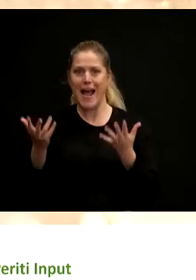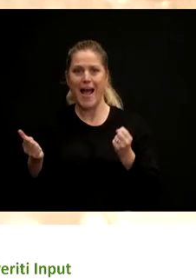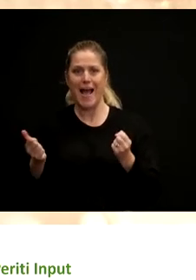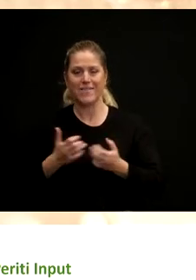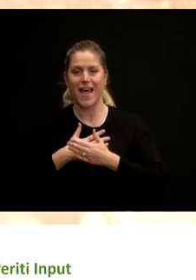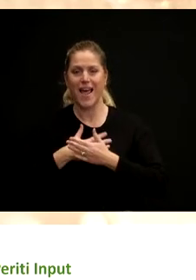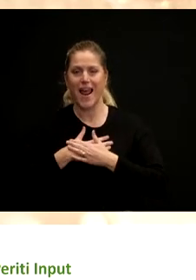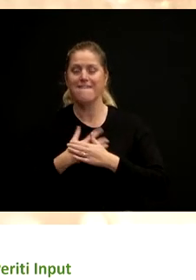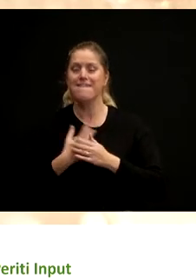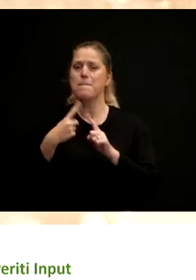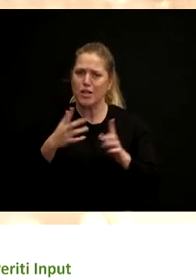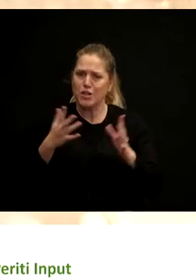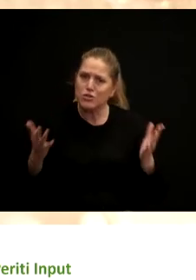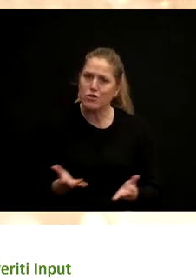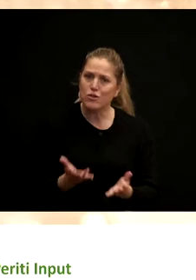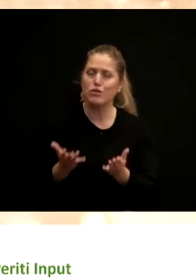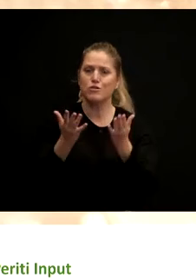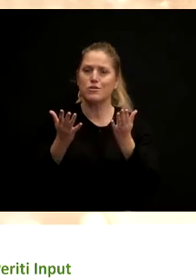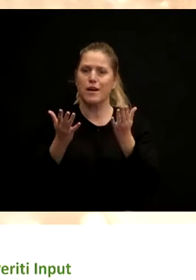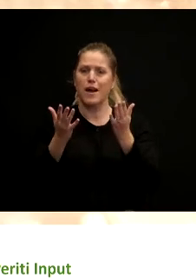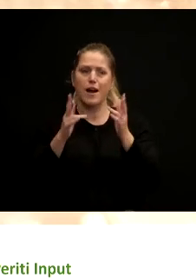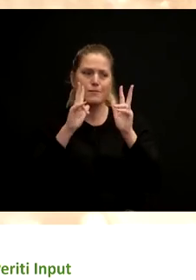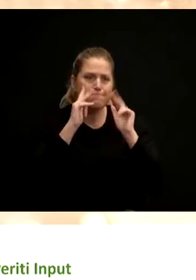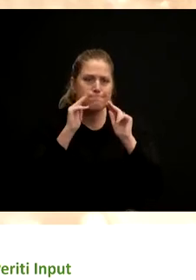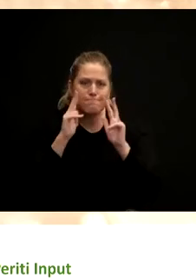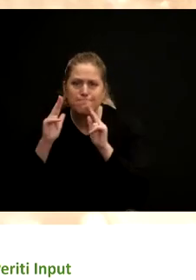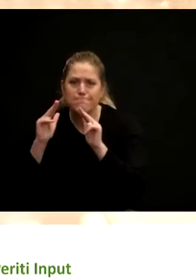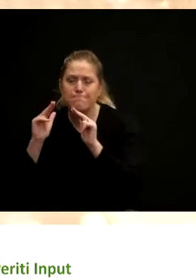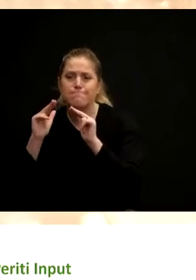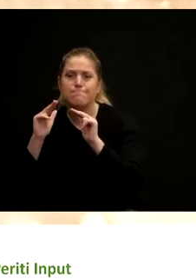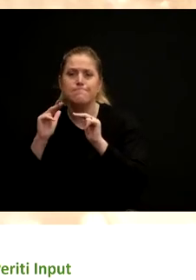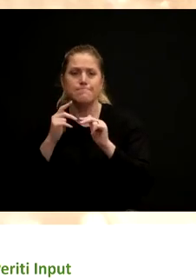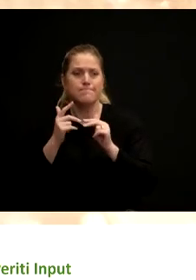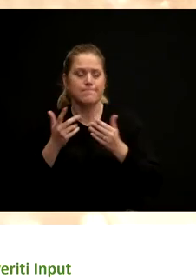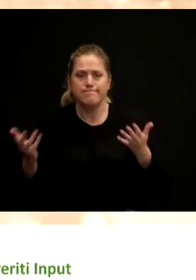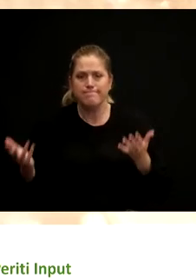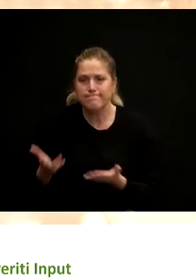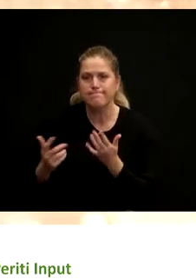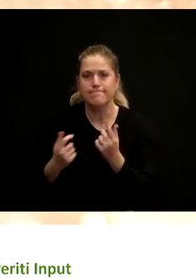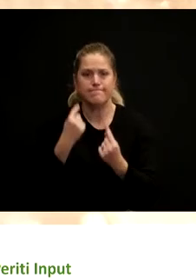encourage that life of grace in all people.